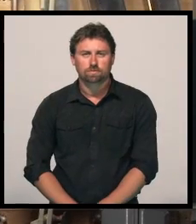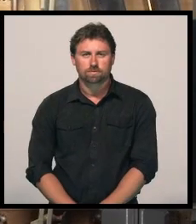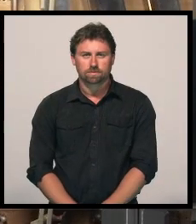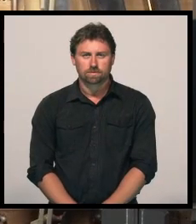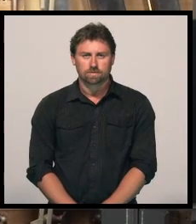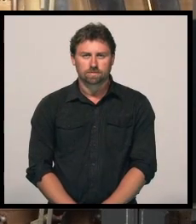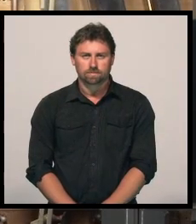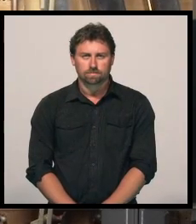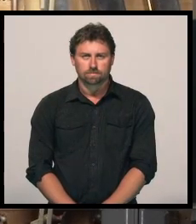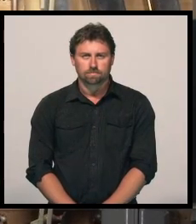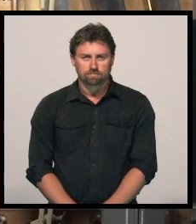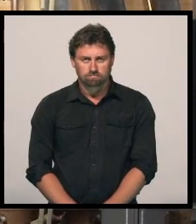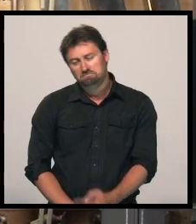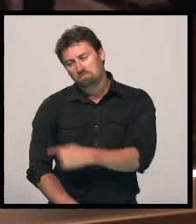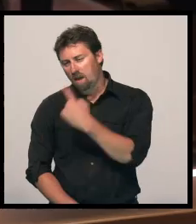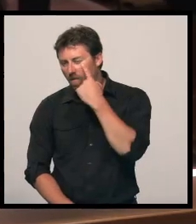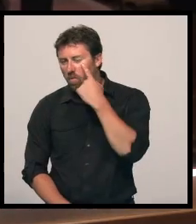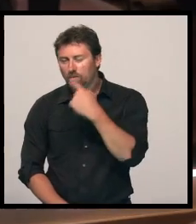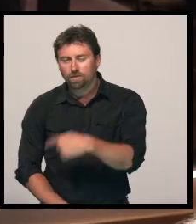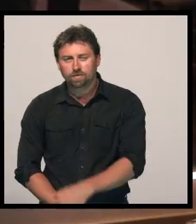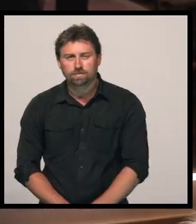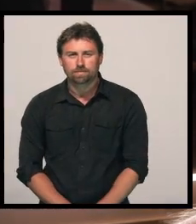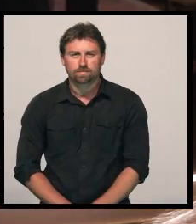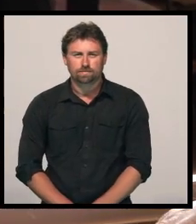rebates. Okay, let's go.